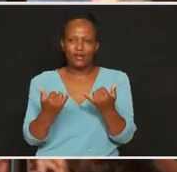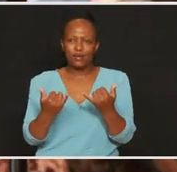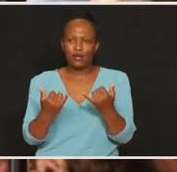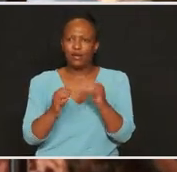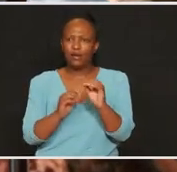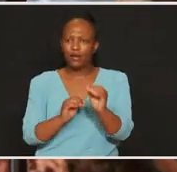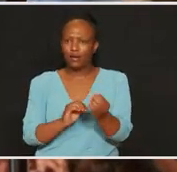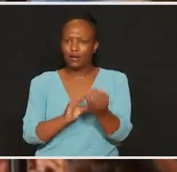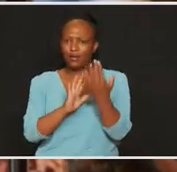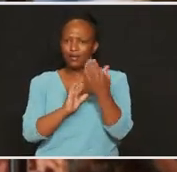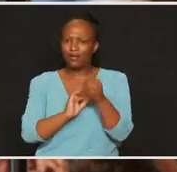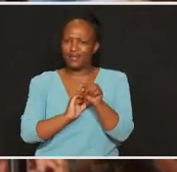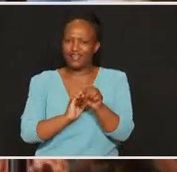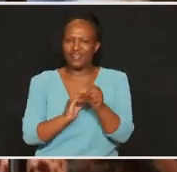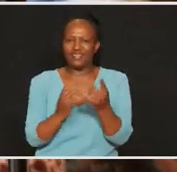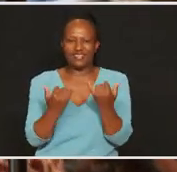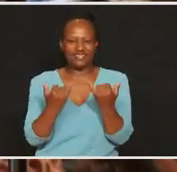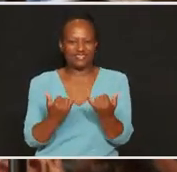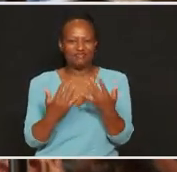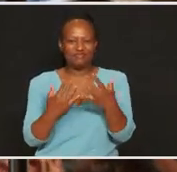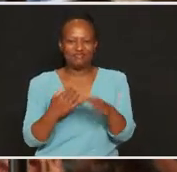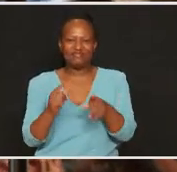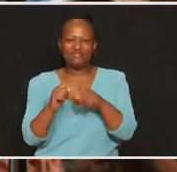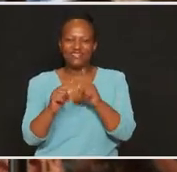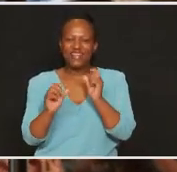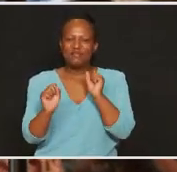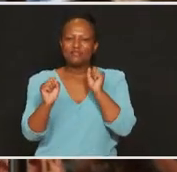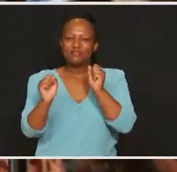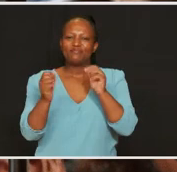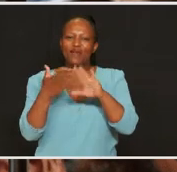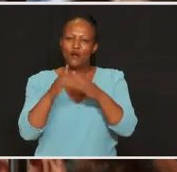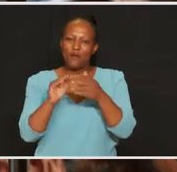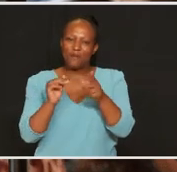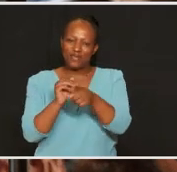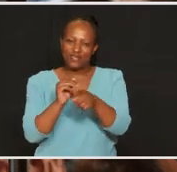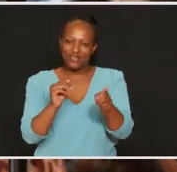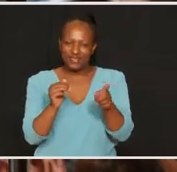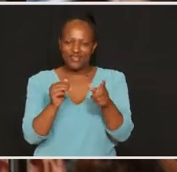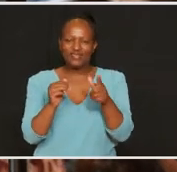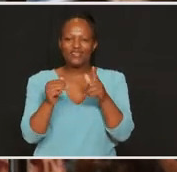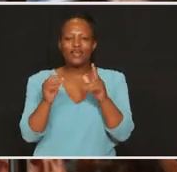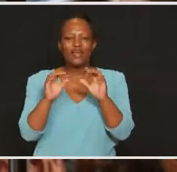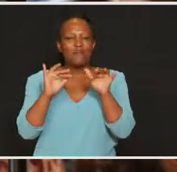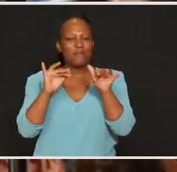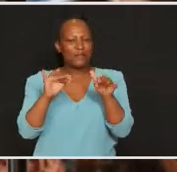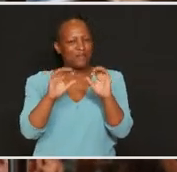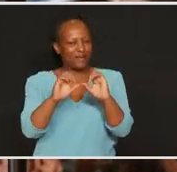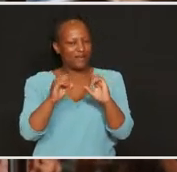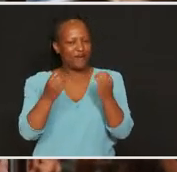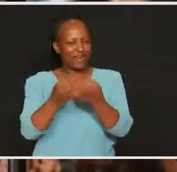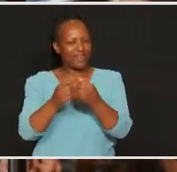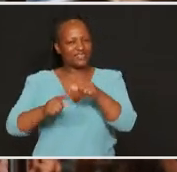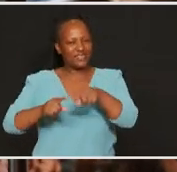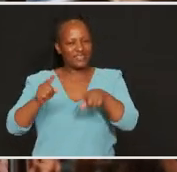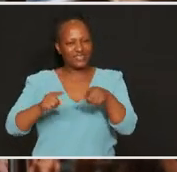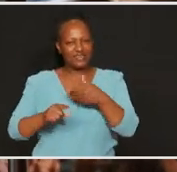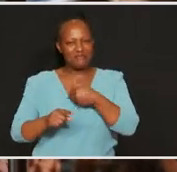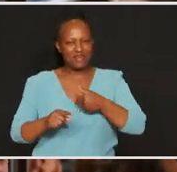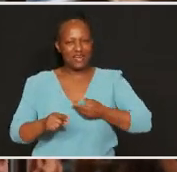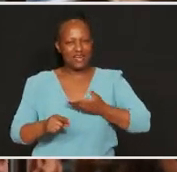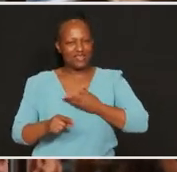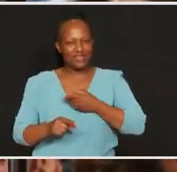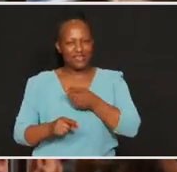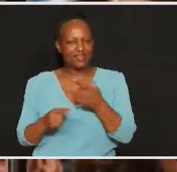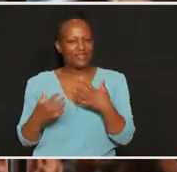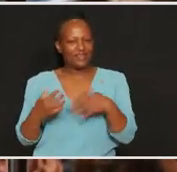approach should be advocated by the community by the Civil Society by parents and also by